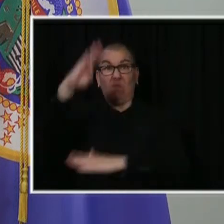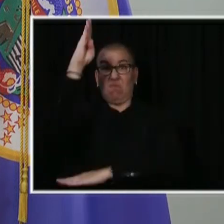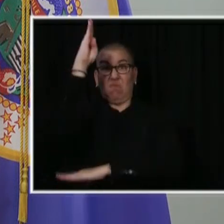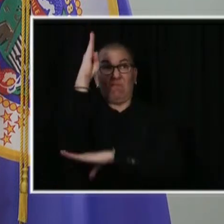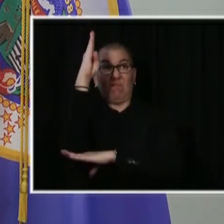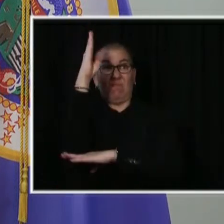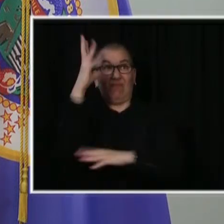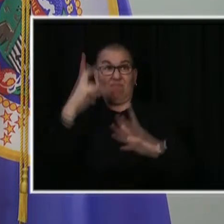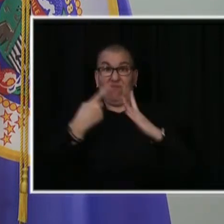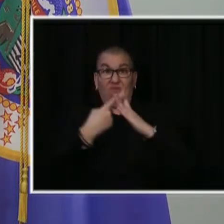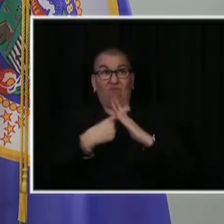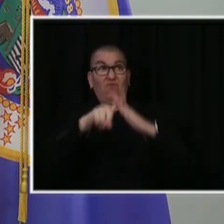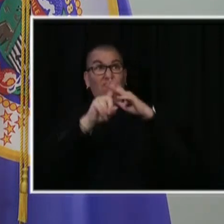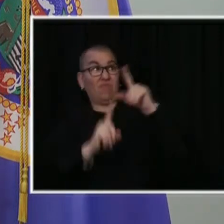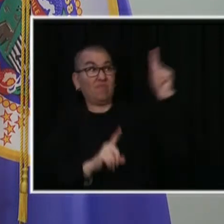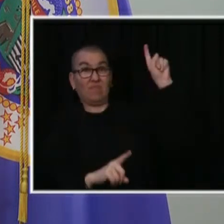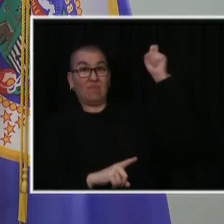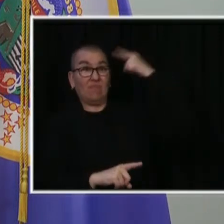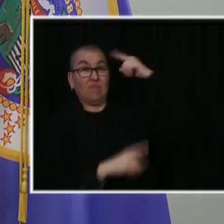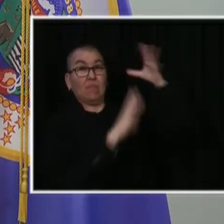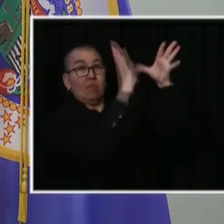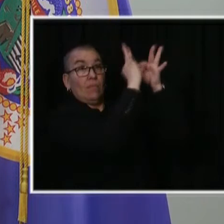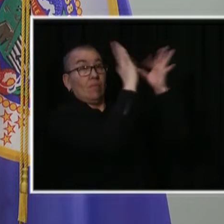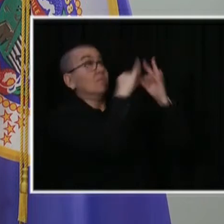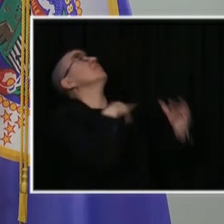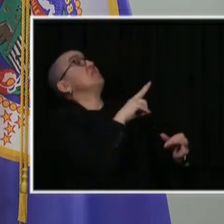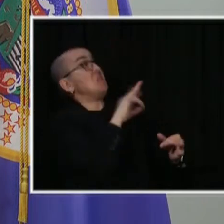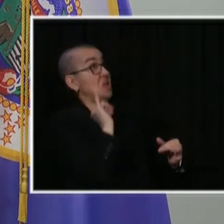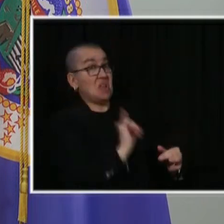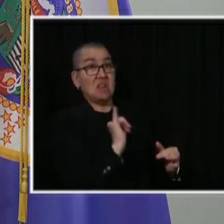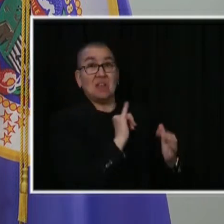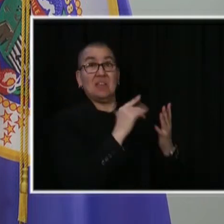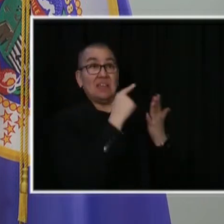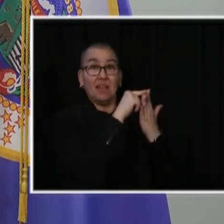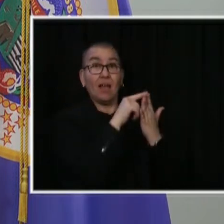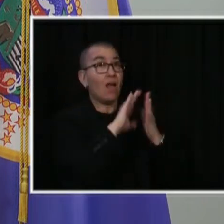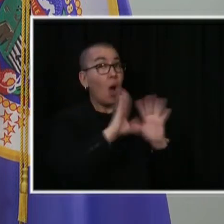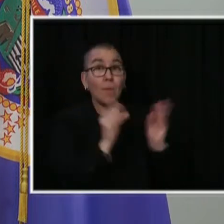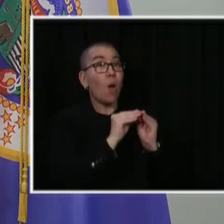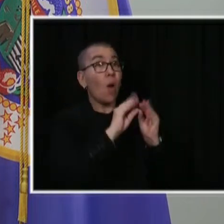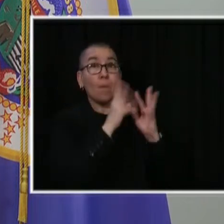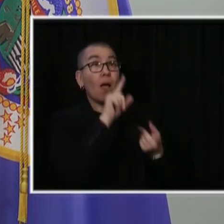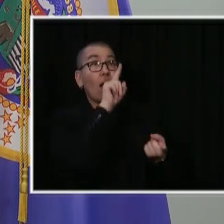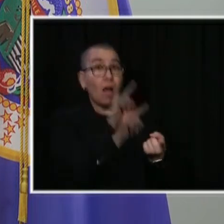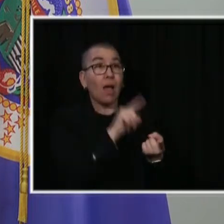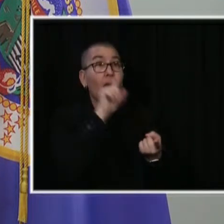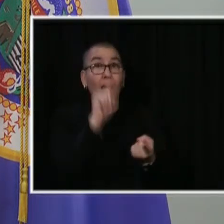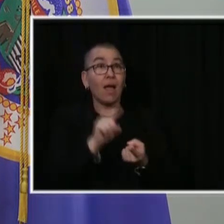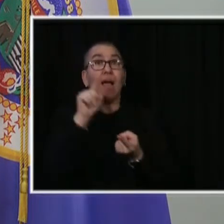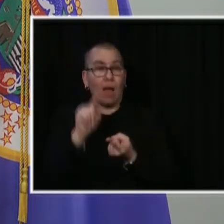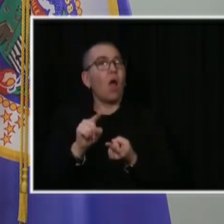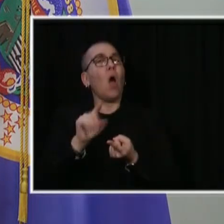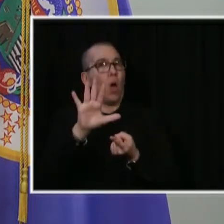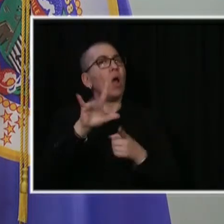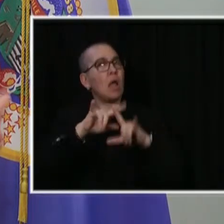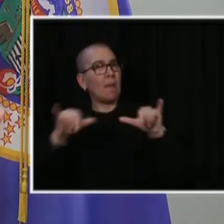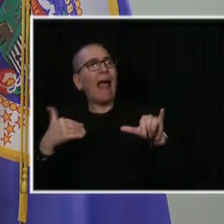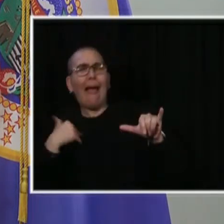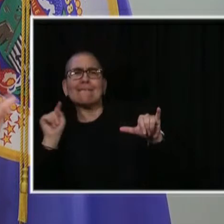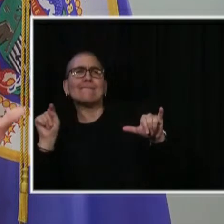us, and we have got to make sure that economic recovery is inclusive, that it creates jobs for all Minnesotans, and that we